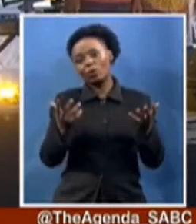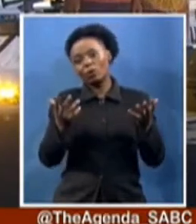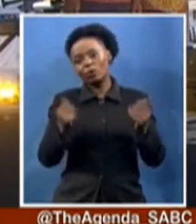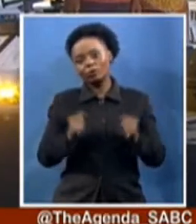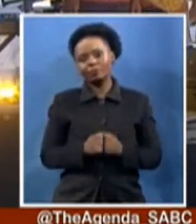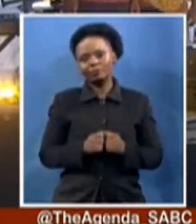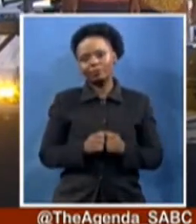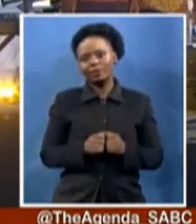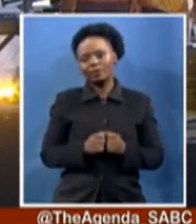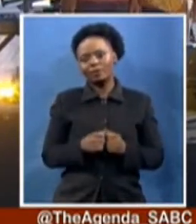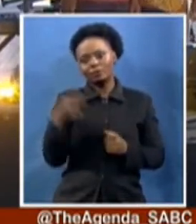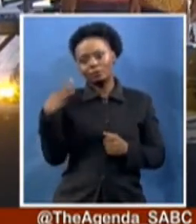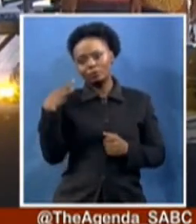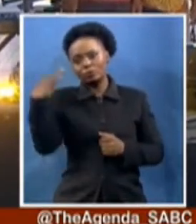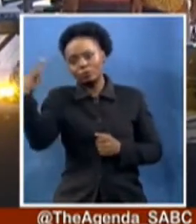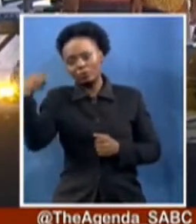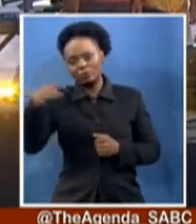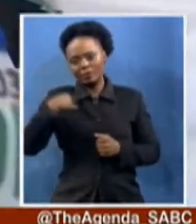Tumamena,